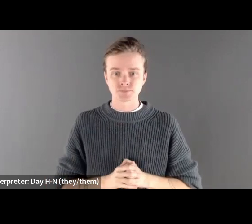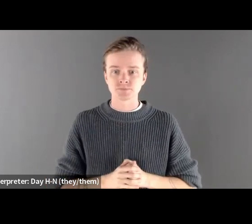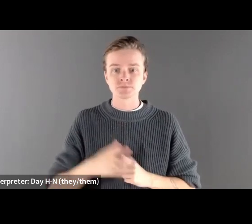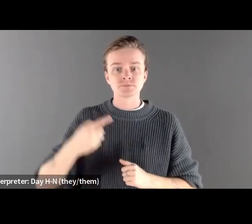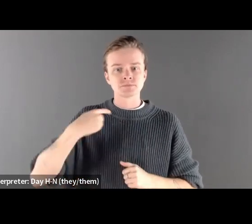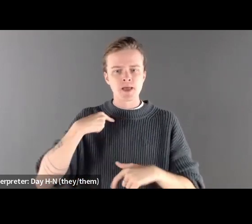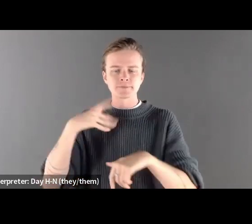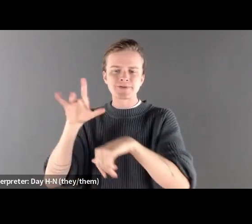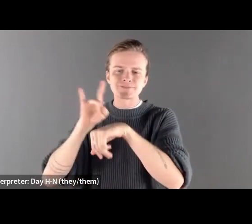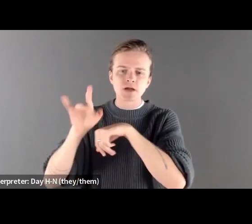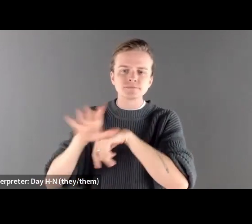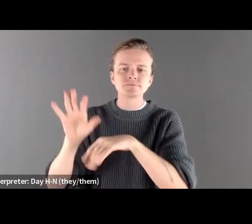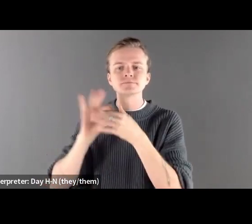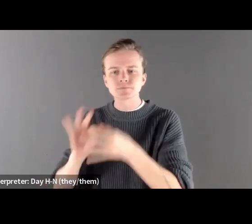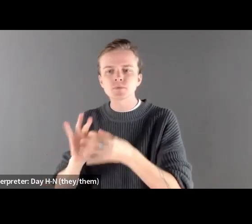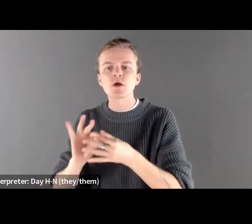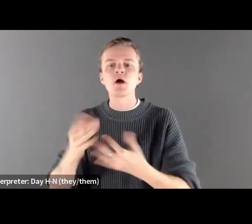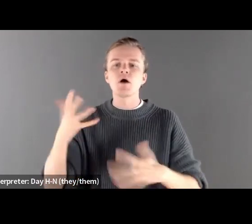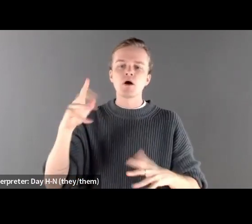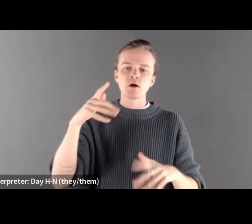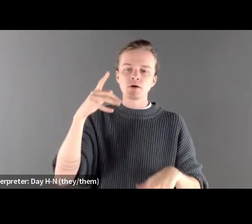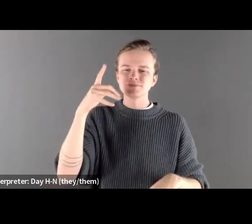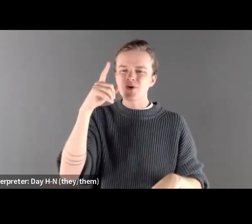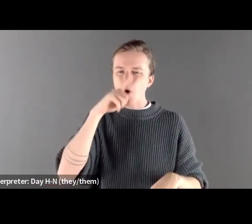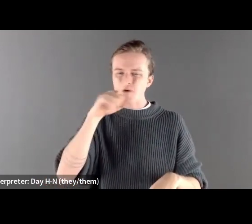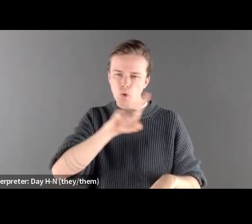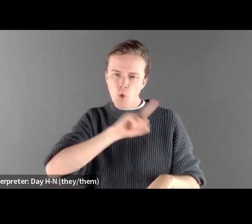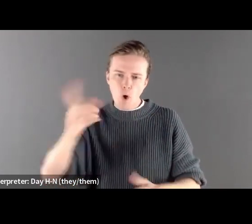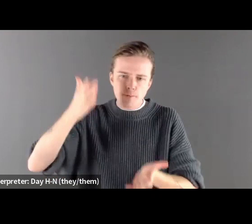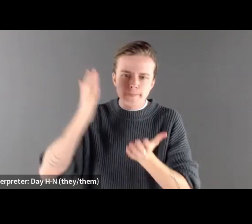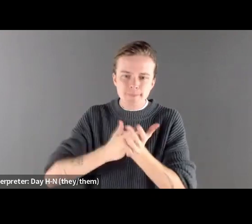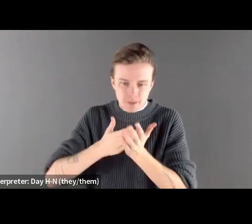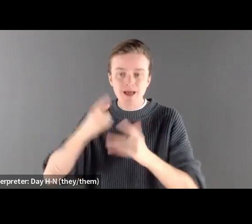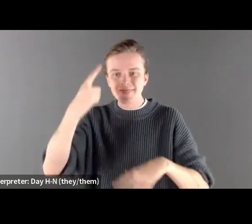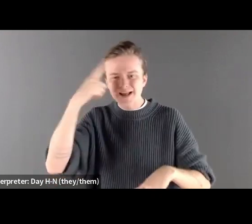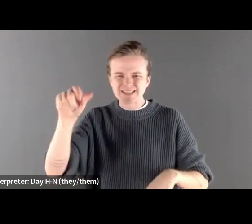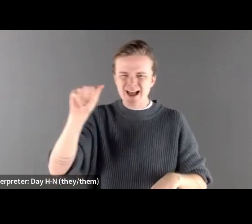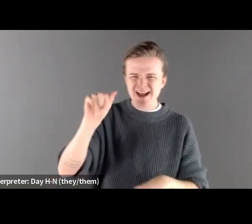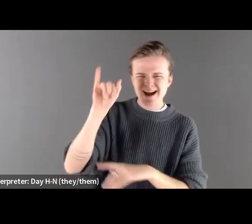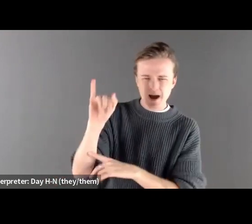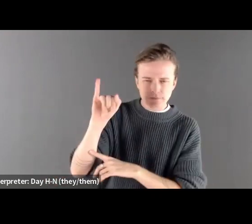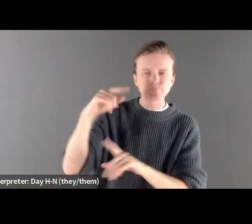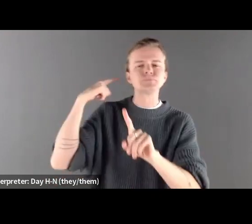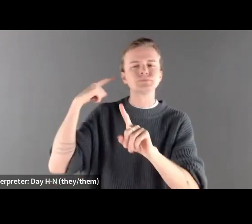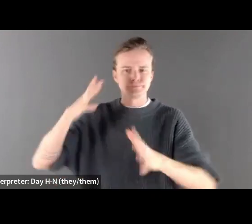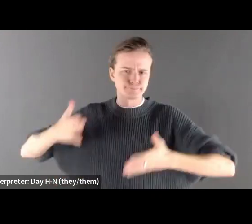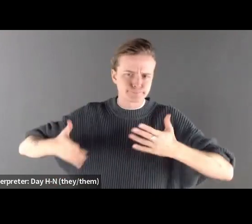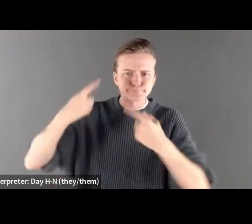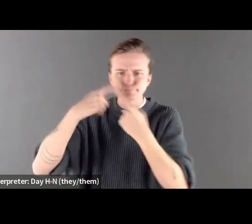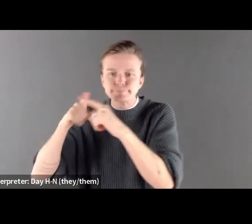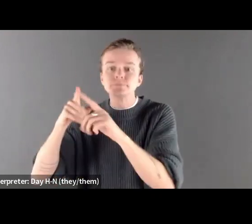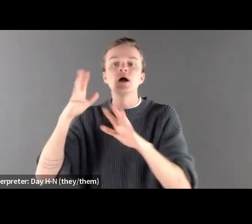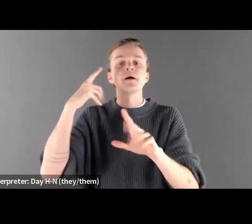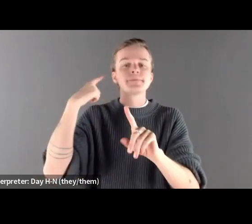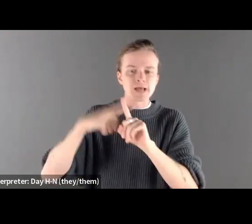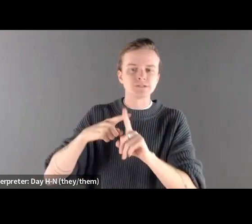rights. In my everyday, I head up our work on banning facial recognition technologies globally, and have tended to focus